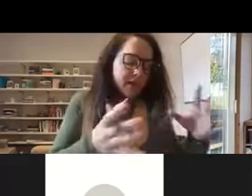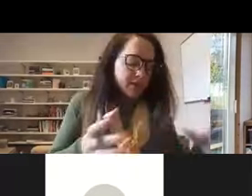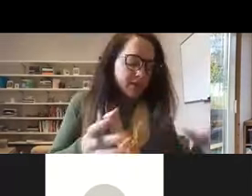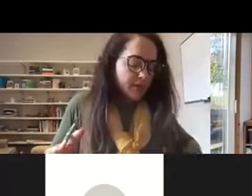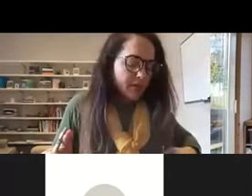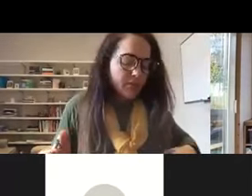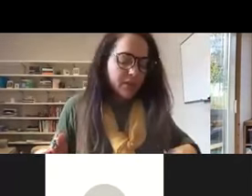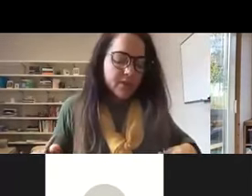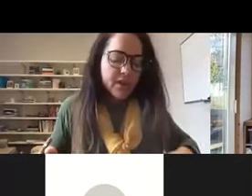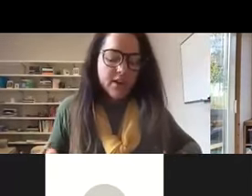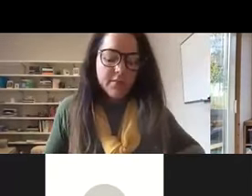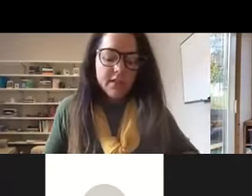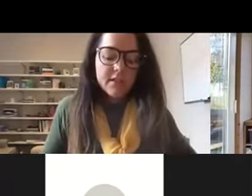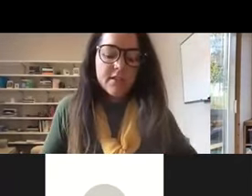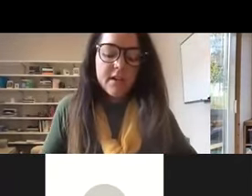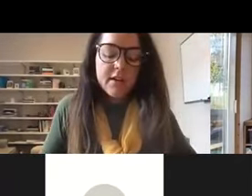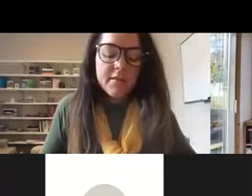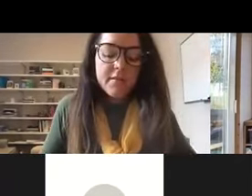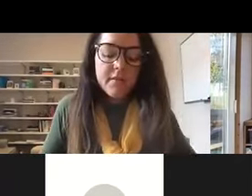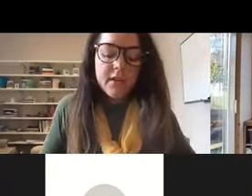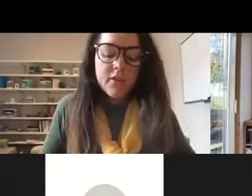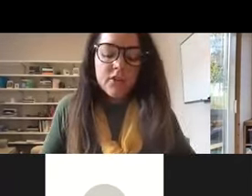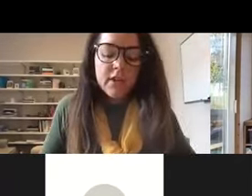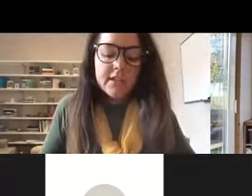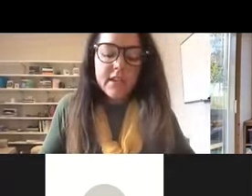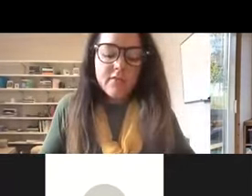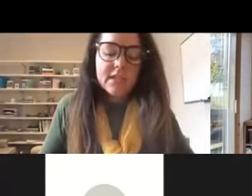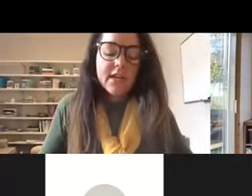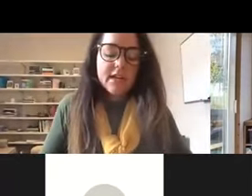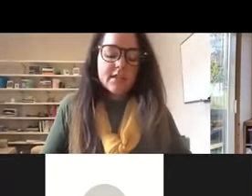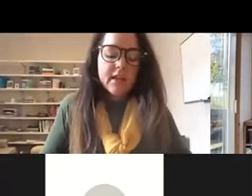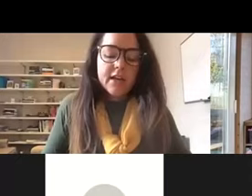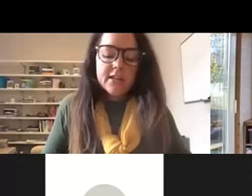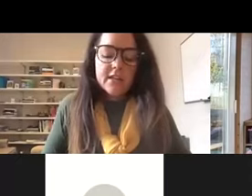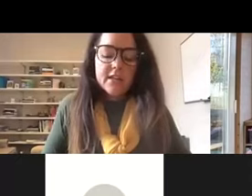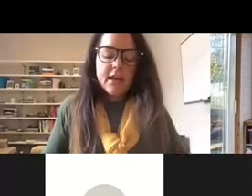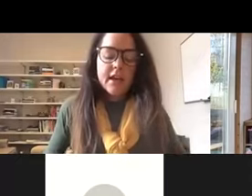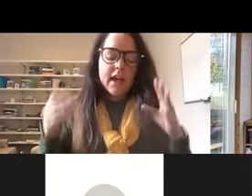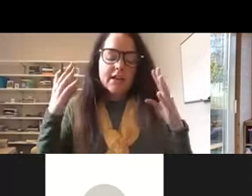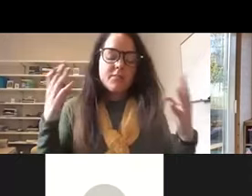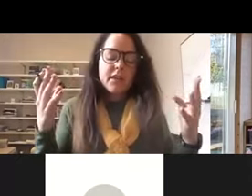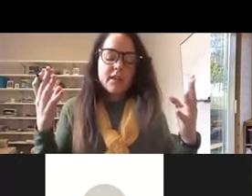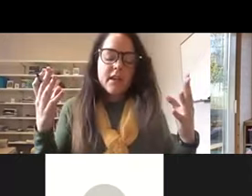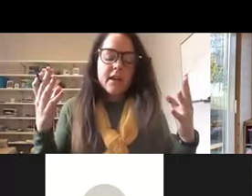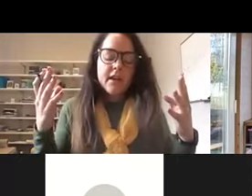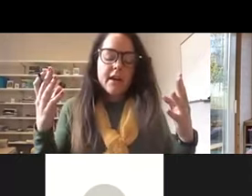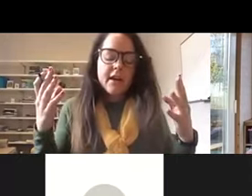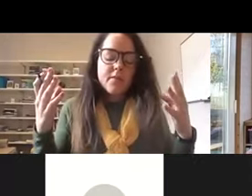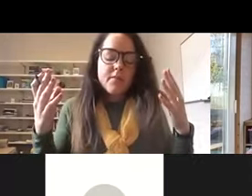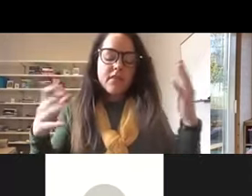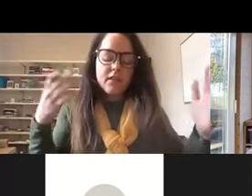especially kind of some of my preliminary comments, we're trying to emphasize that has been